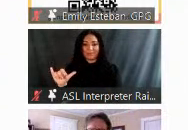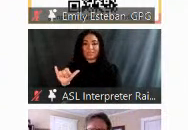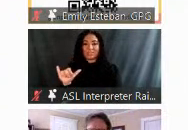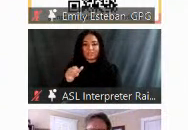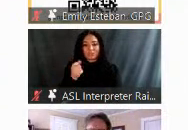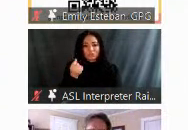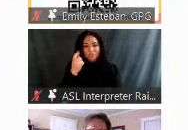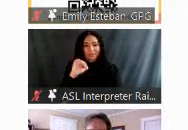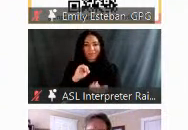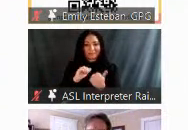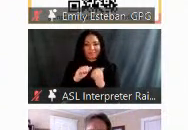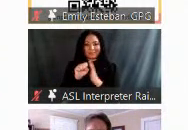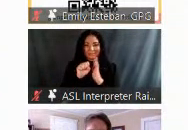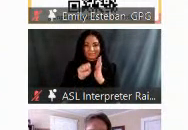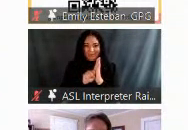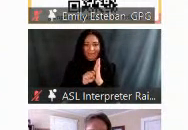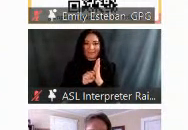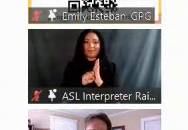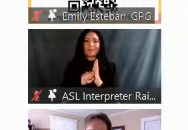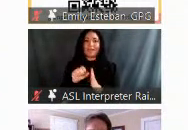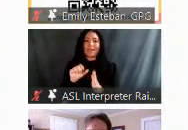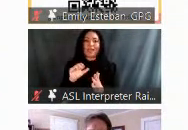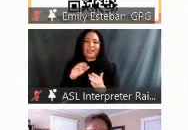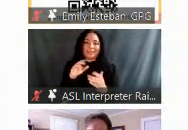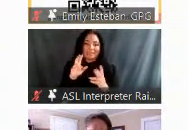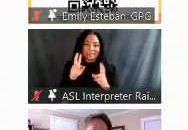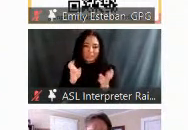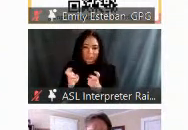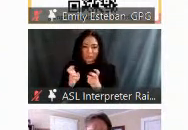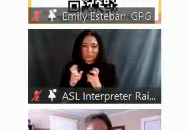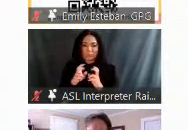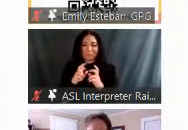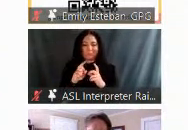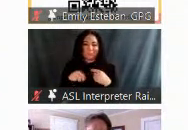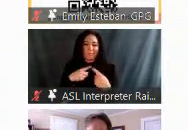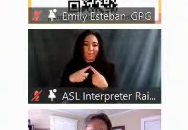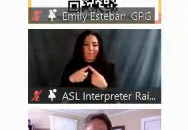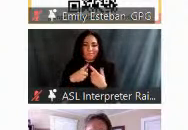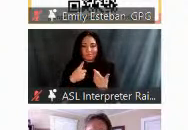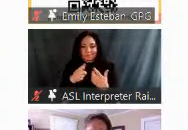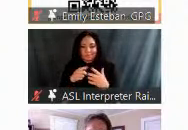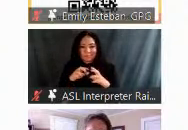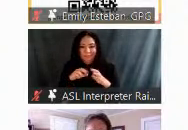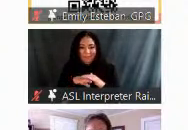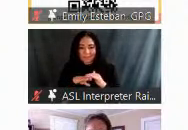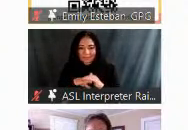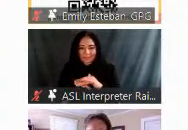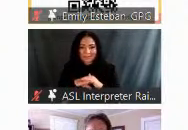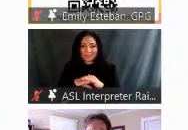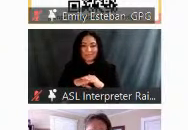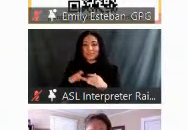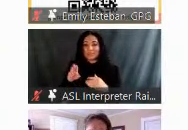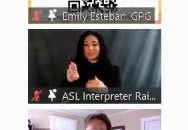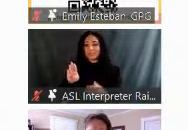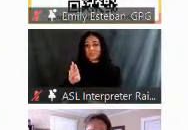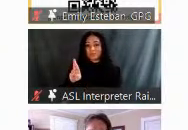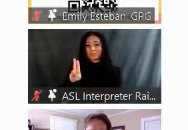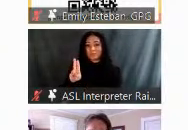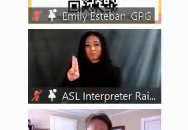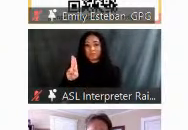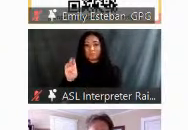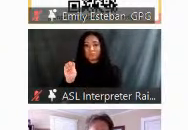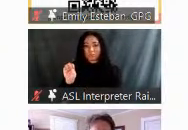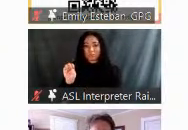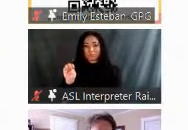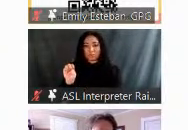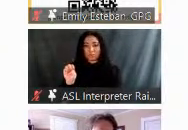in the state and to look at issues of access. Joining us to talk through these maps is Dr. Bruce Fuller from UC Berkeley.